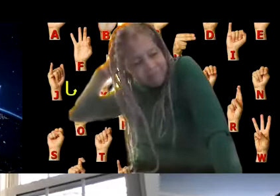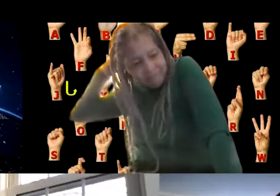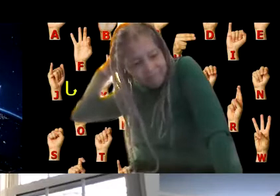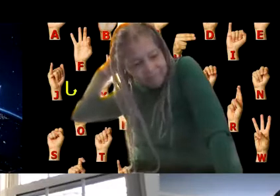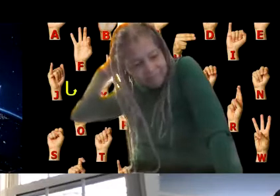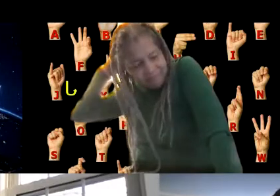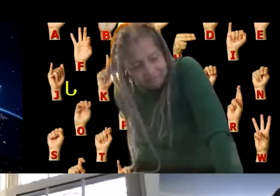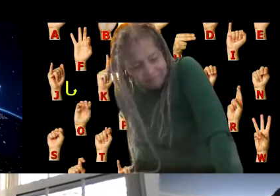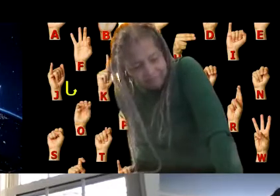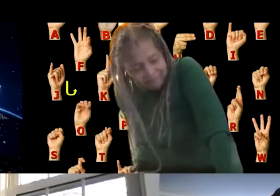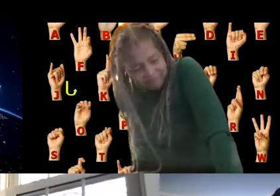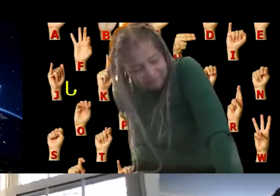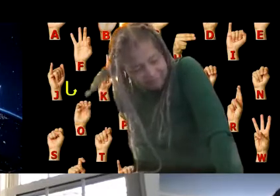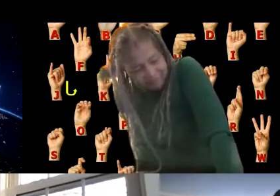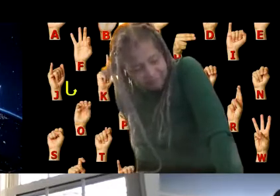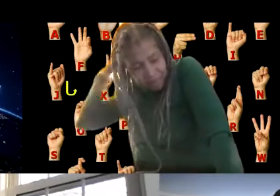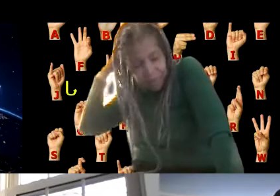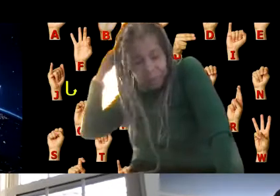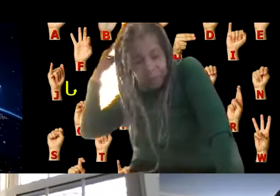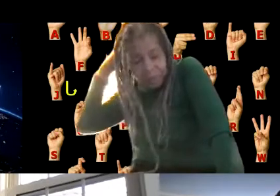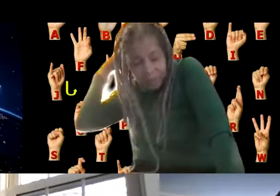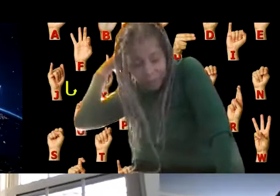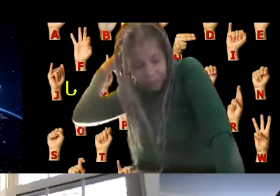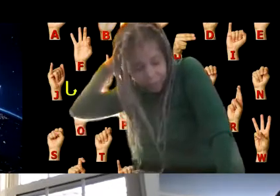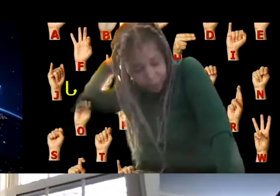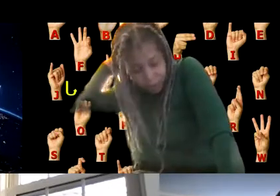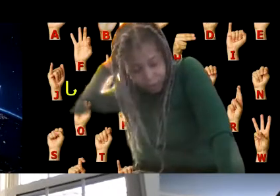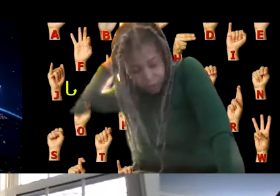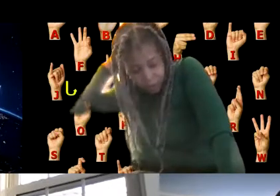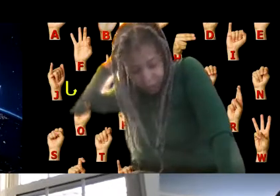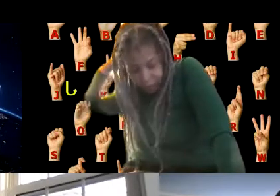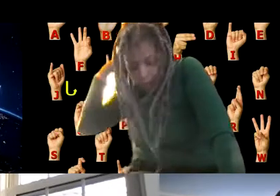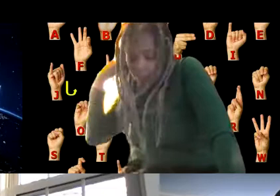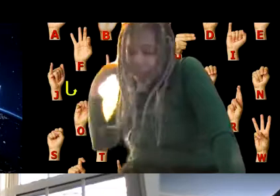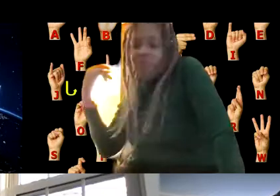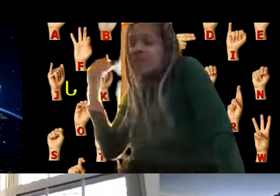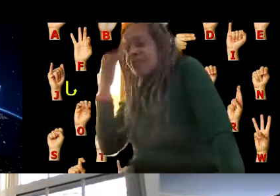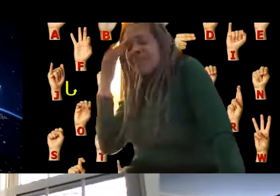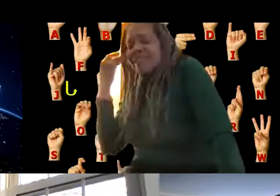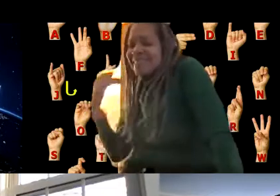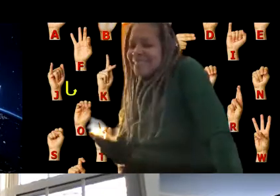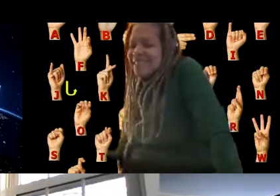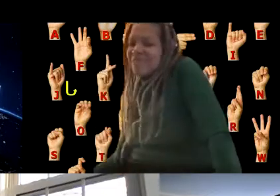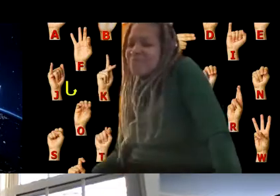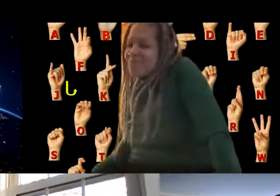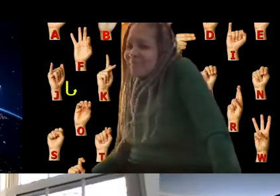echo chambers. But getting that out is, you're stepping on free speech.